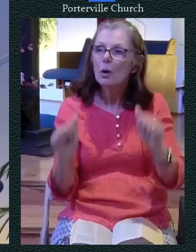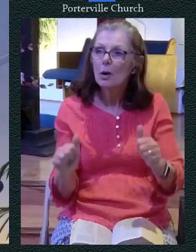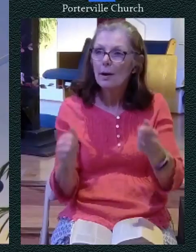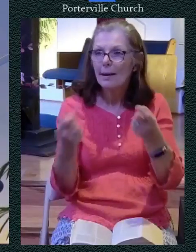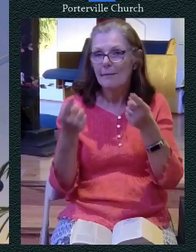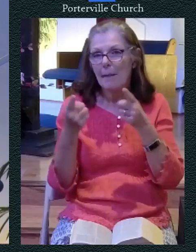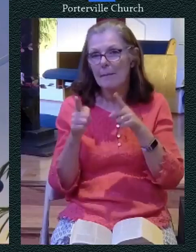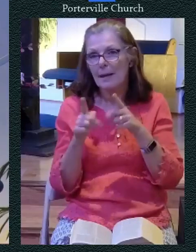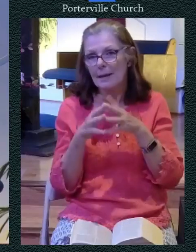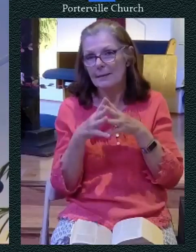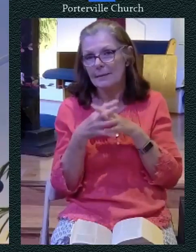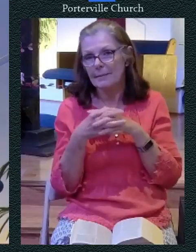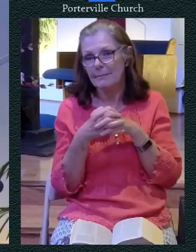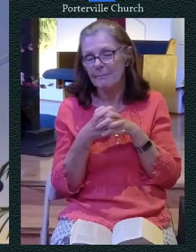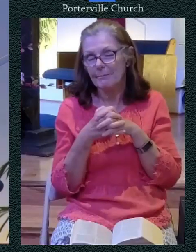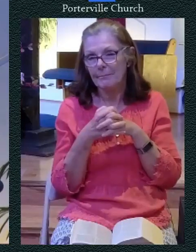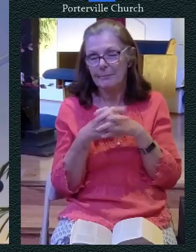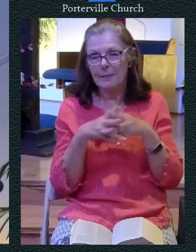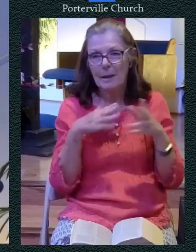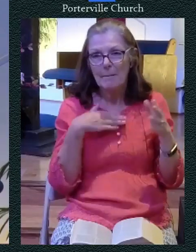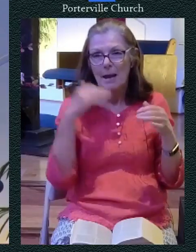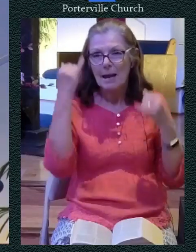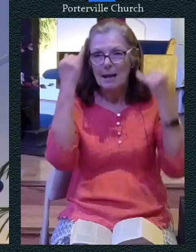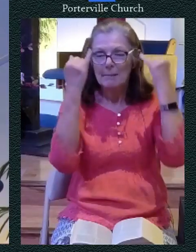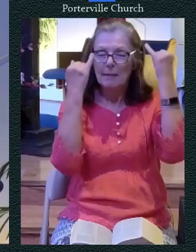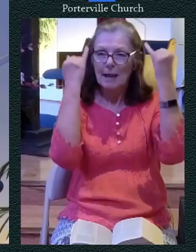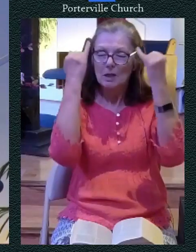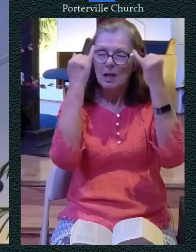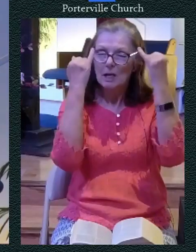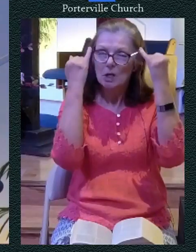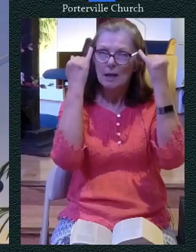And in my imagination, I could see the beauty